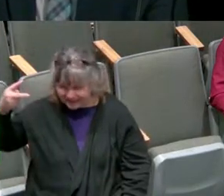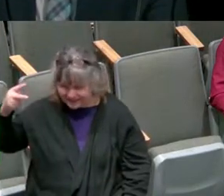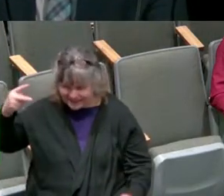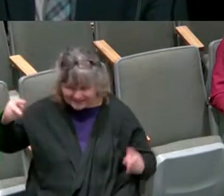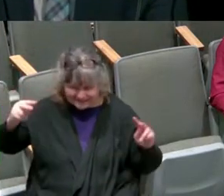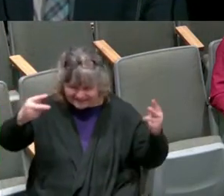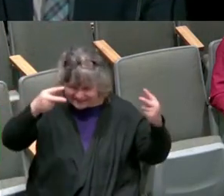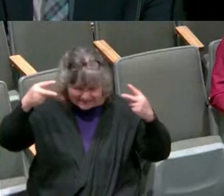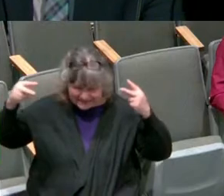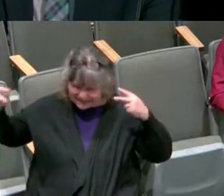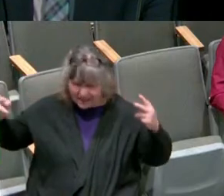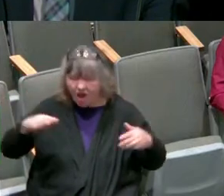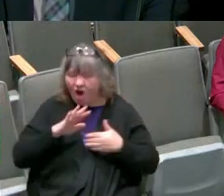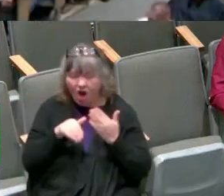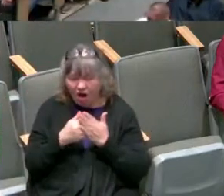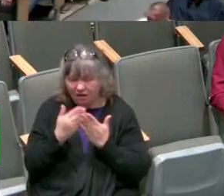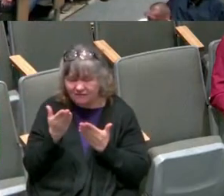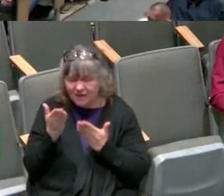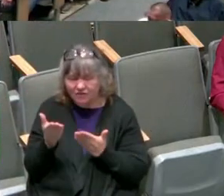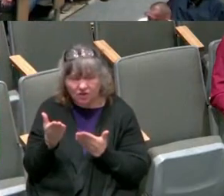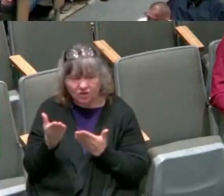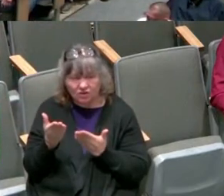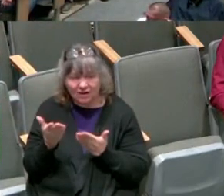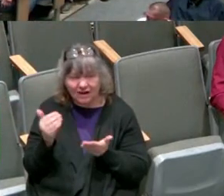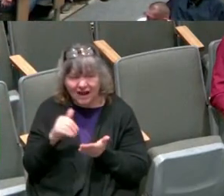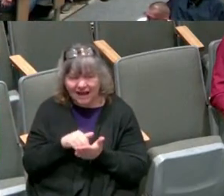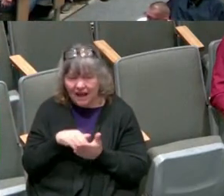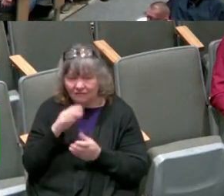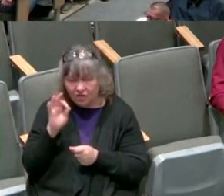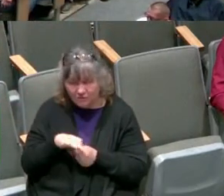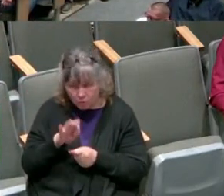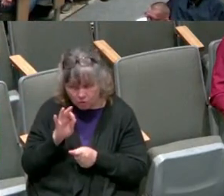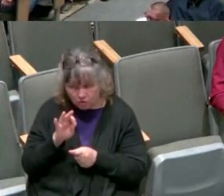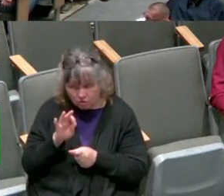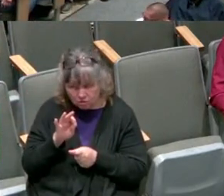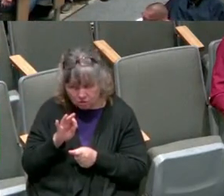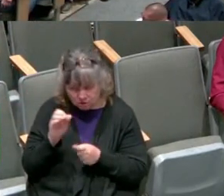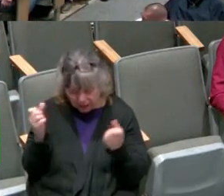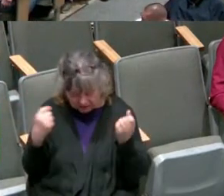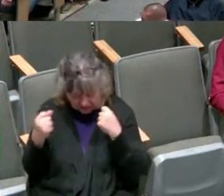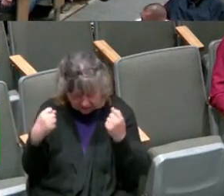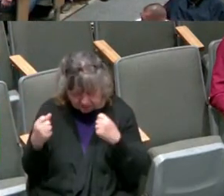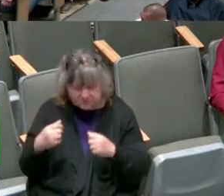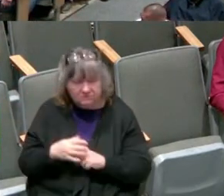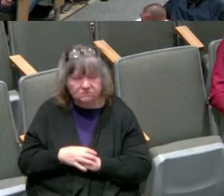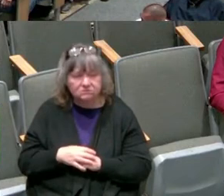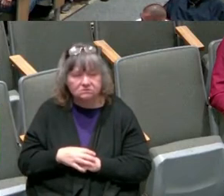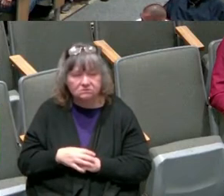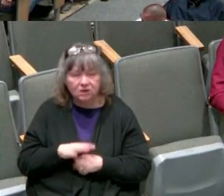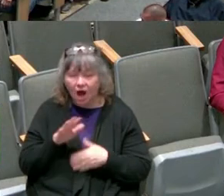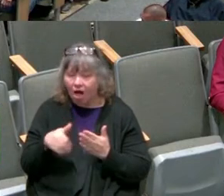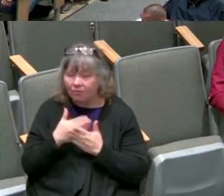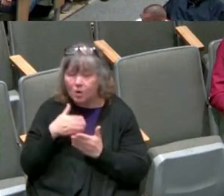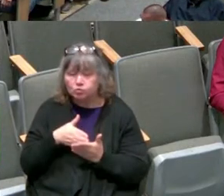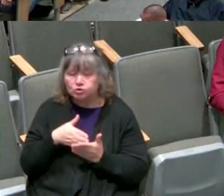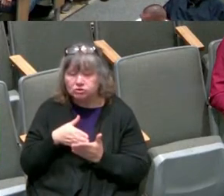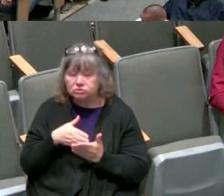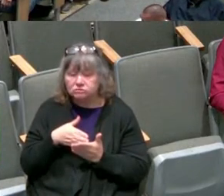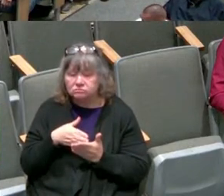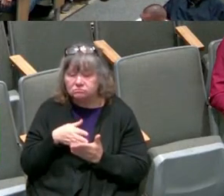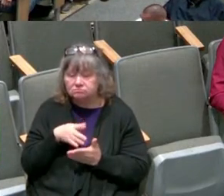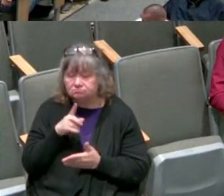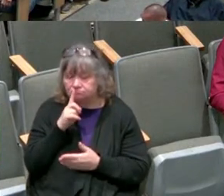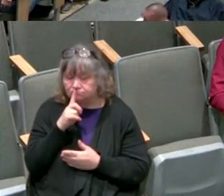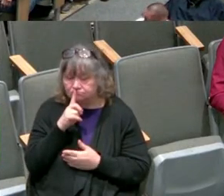all in favor of moving and again that is just to getting to vote all in favor all opposed